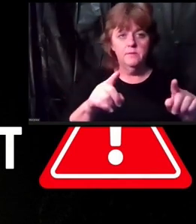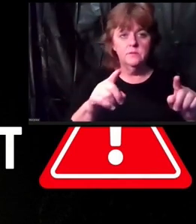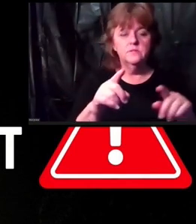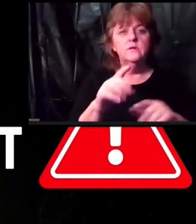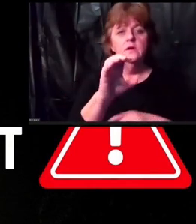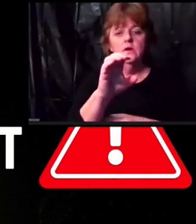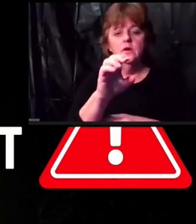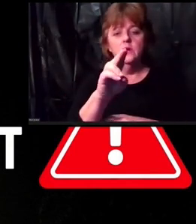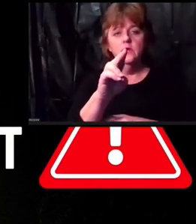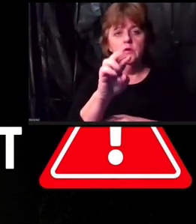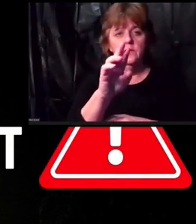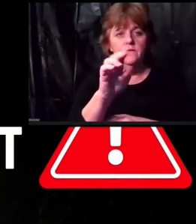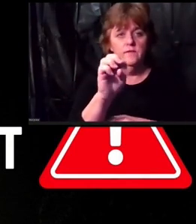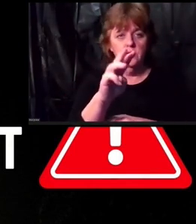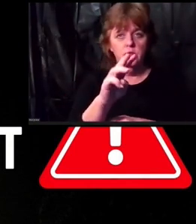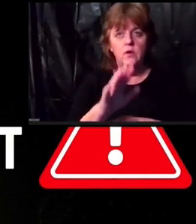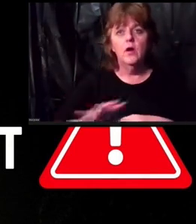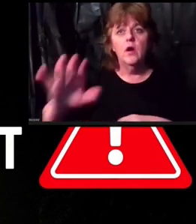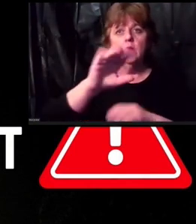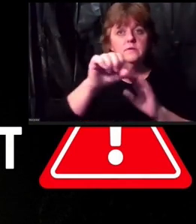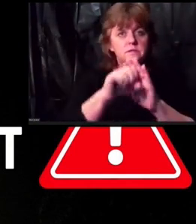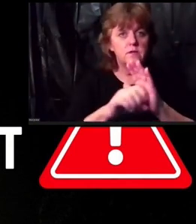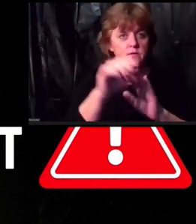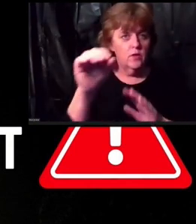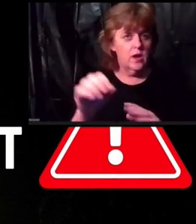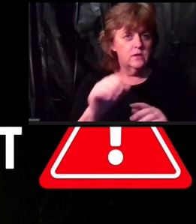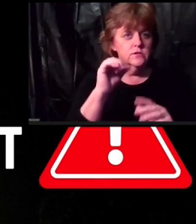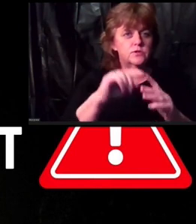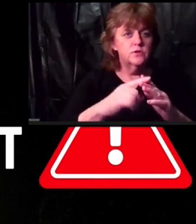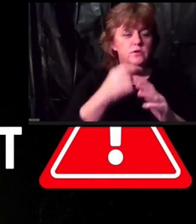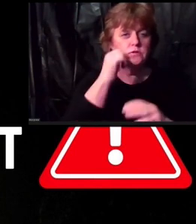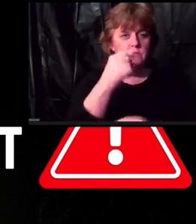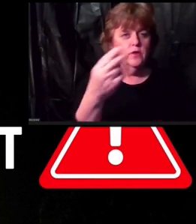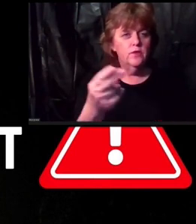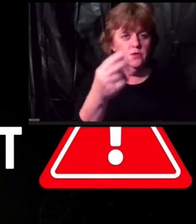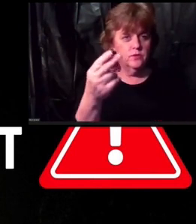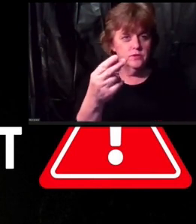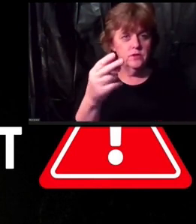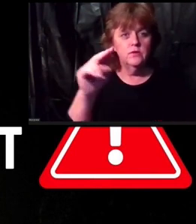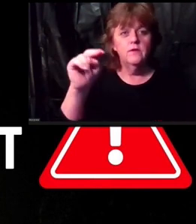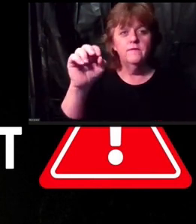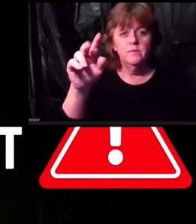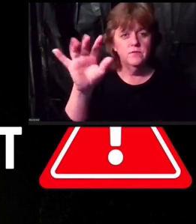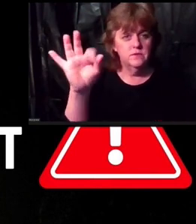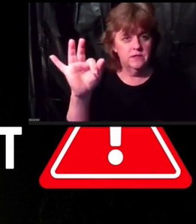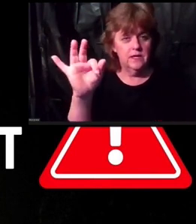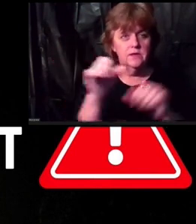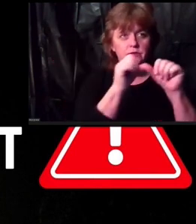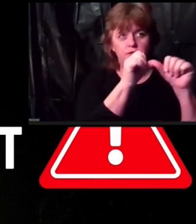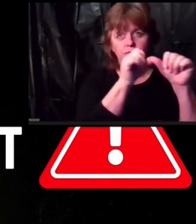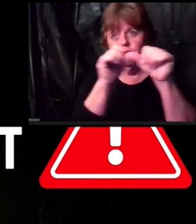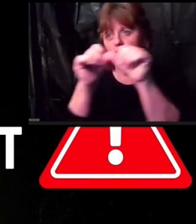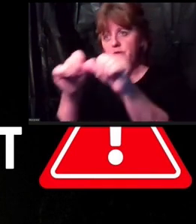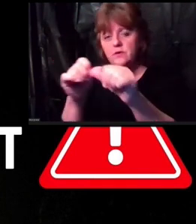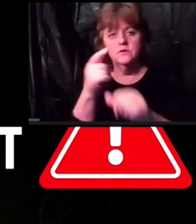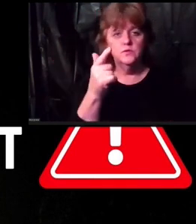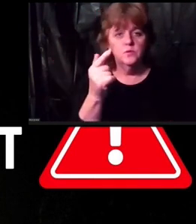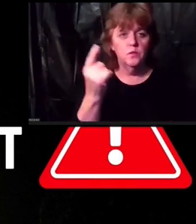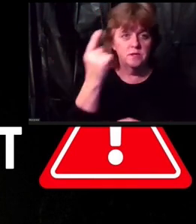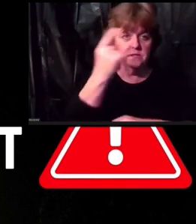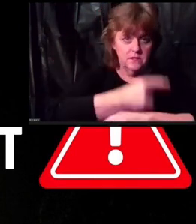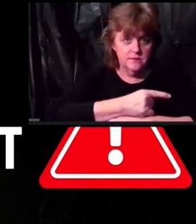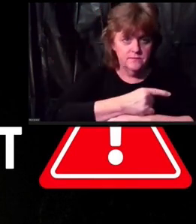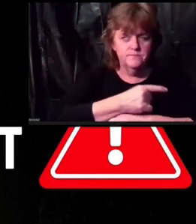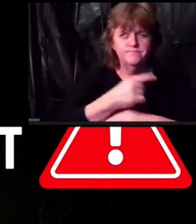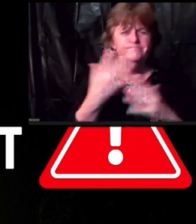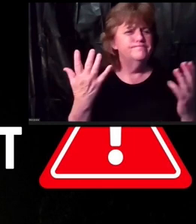is statewide. That's beginning Thursday, November 19th. That's tomorrow. And it will be in effect for 21 days. Now,